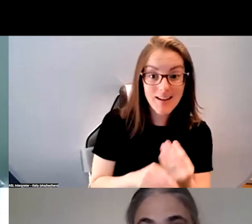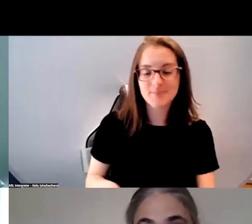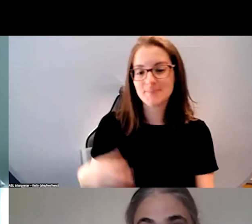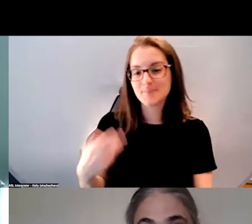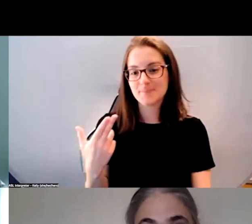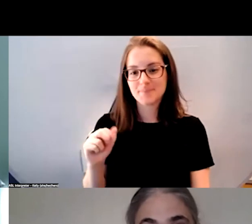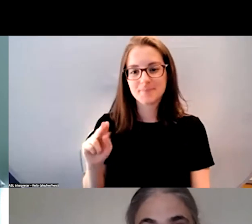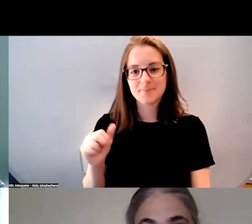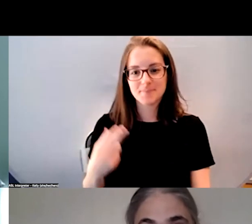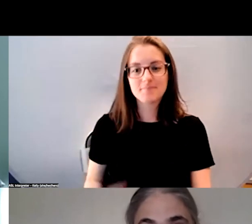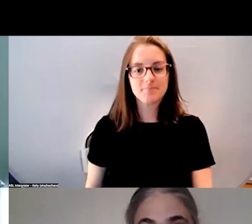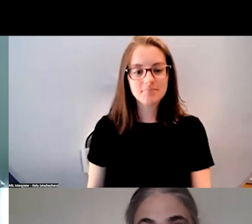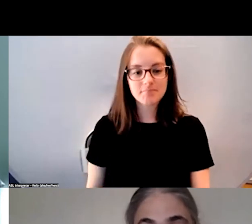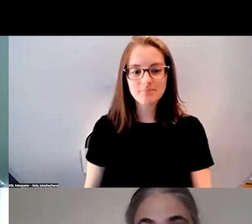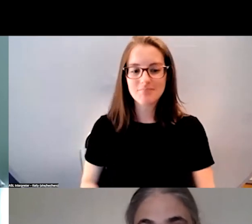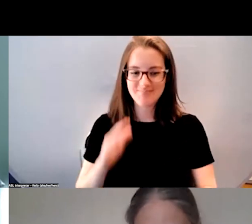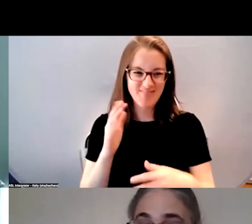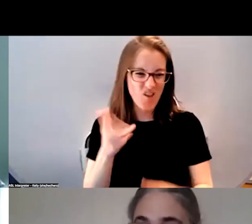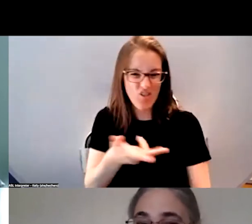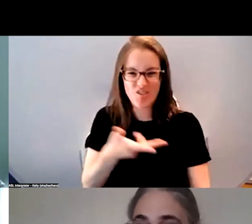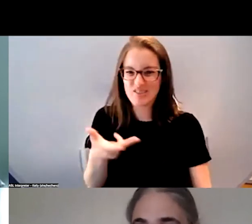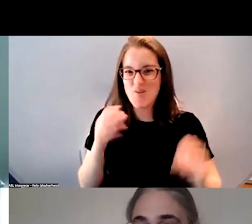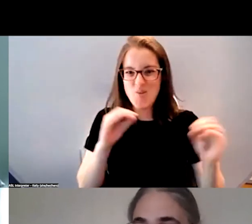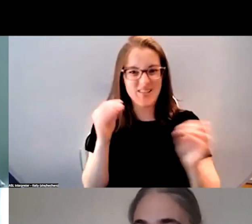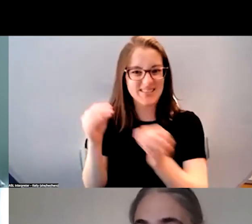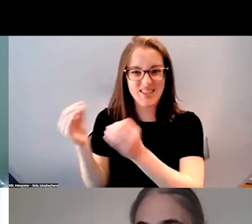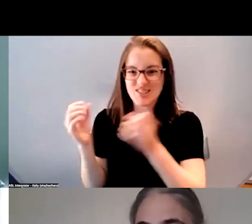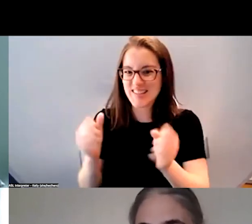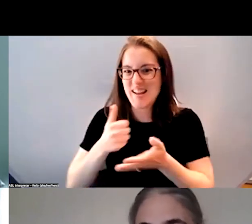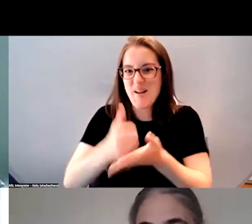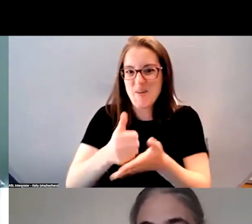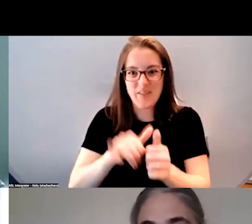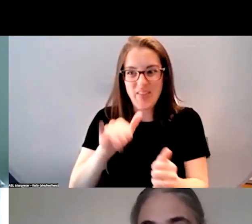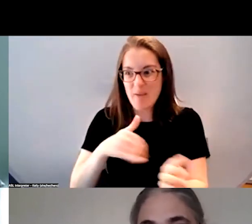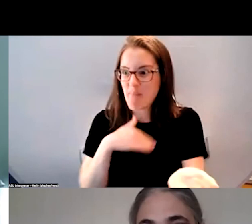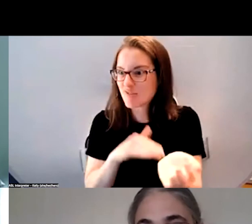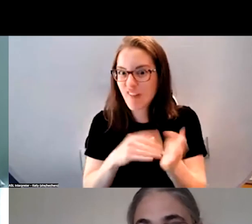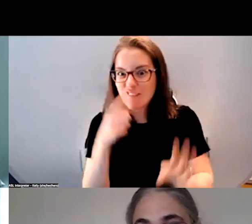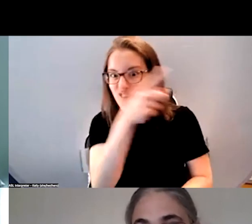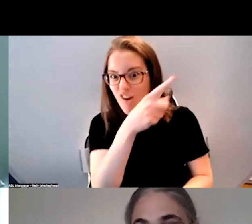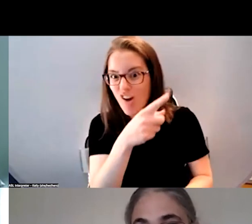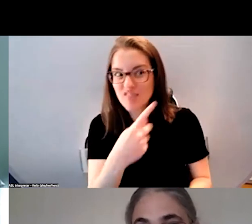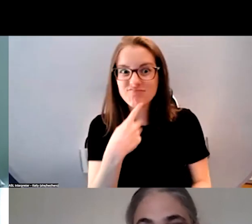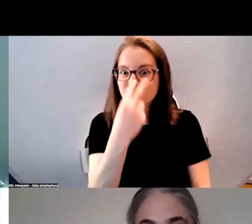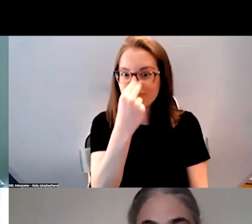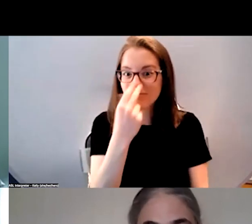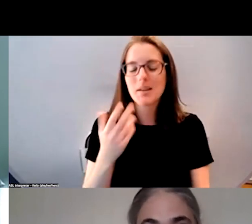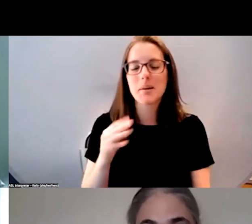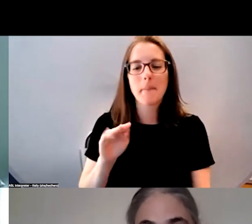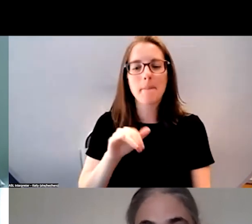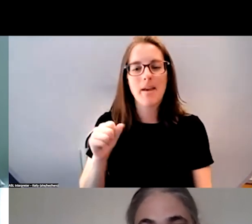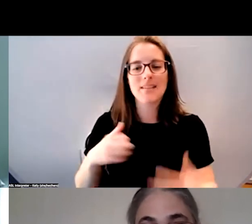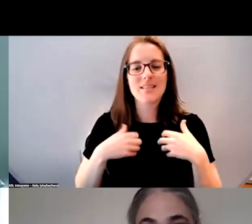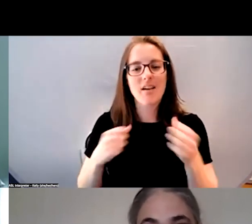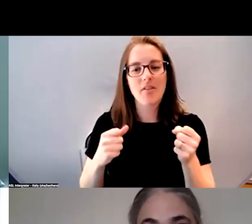think actually all of our organizations could help with this, which is great. And with Mass Health specifically, there is this service area